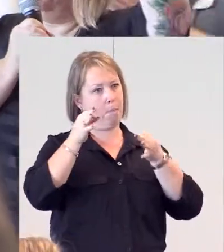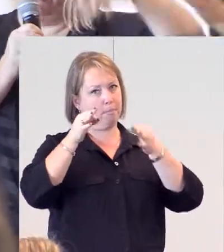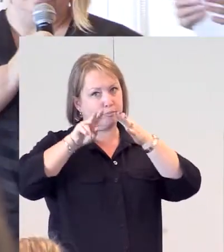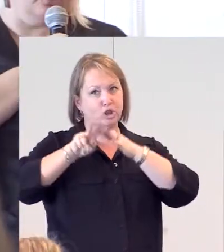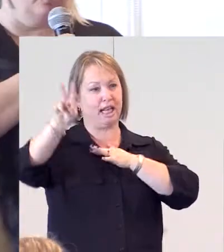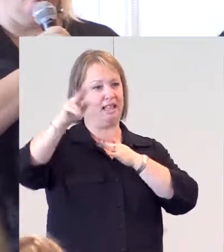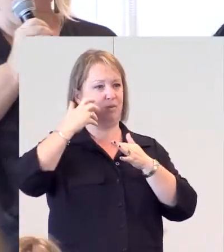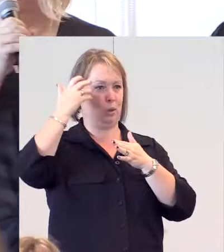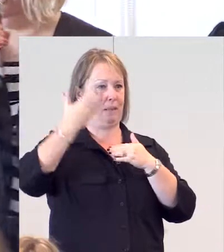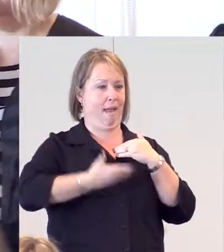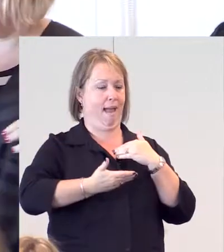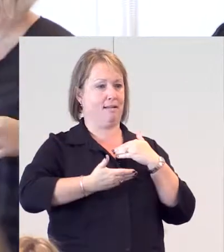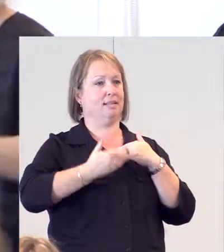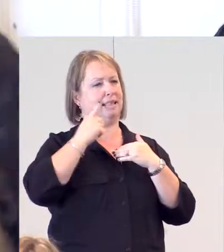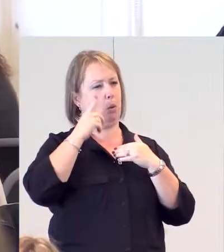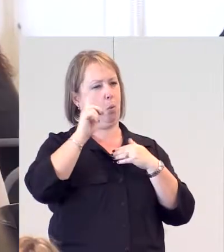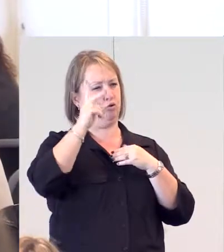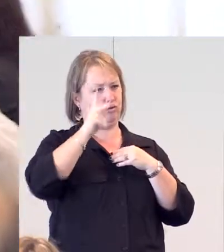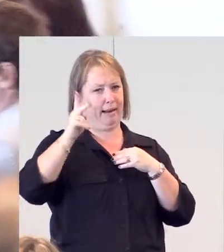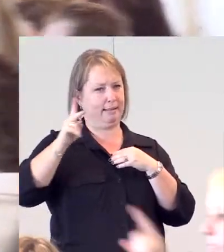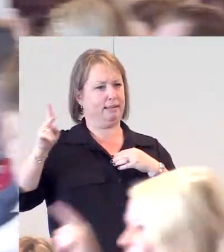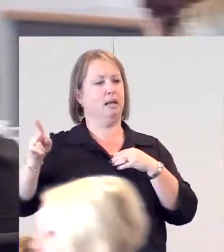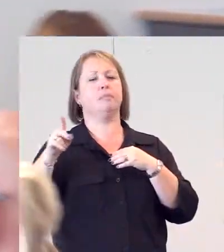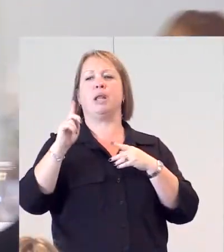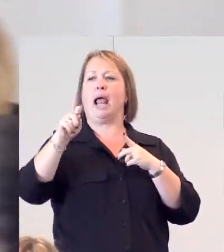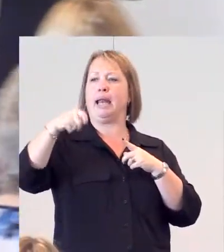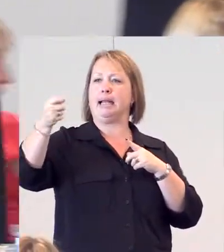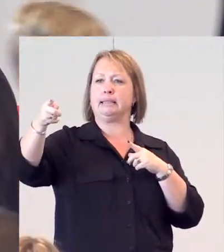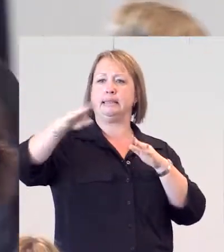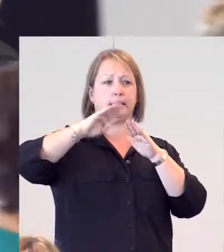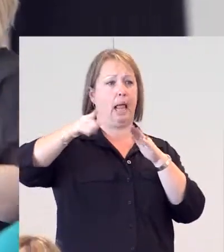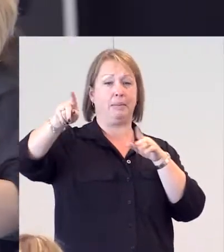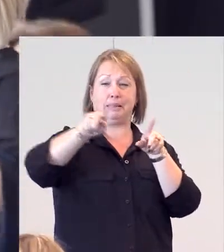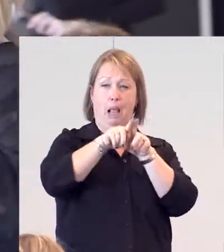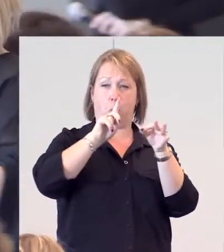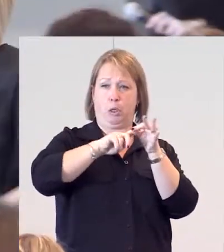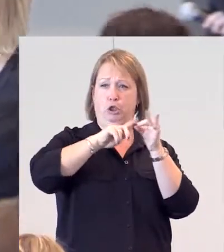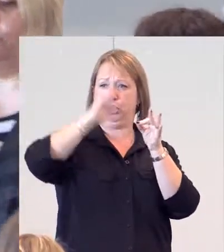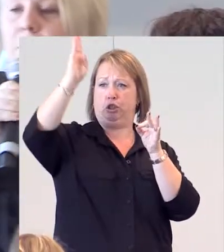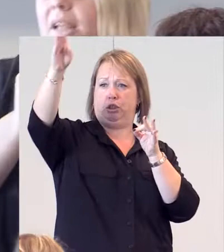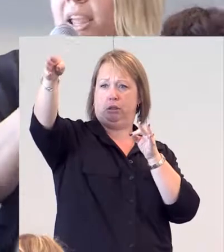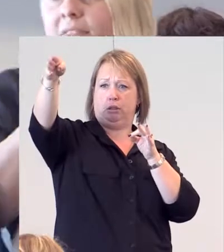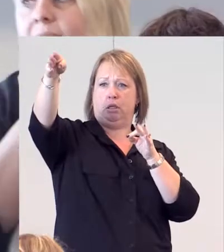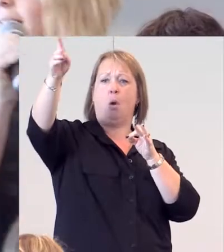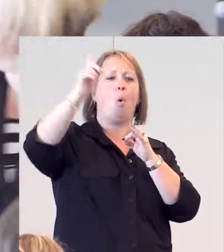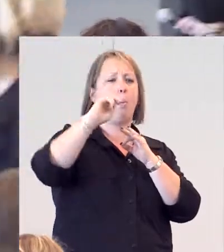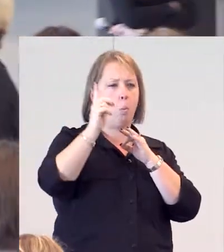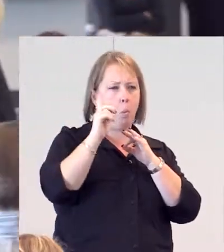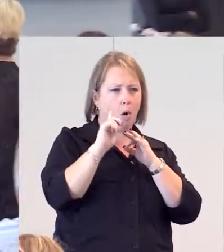and seeing trends that occur over time. I'm going to move over to this table over here and ask you the same question. So what data should we be